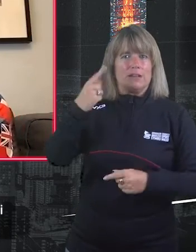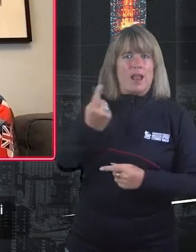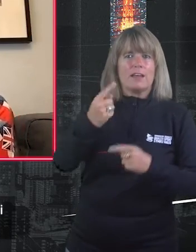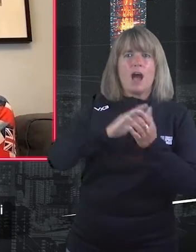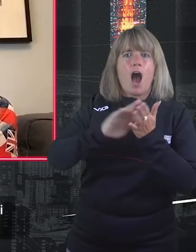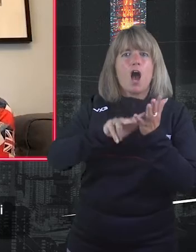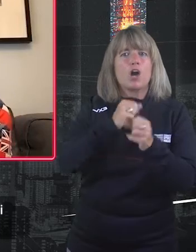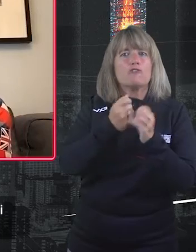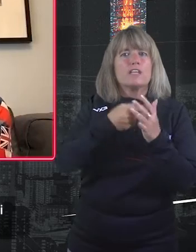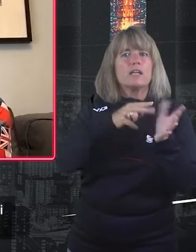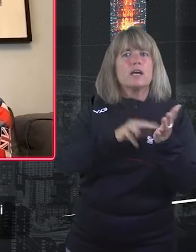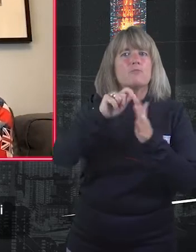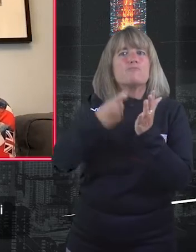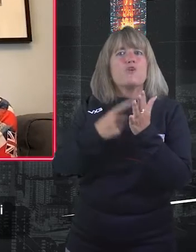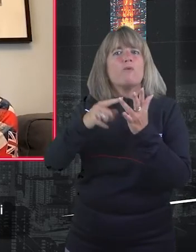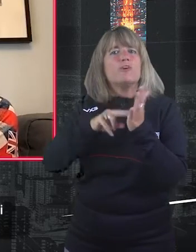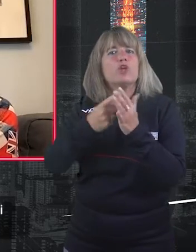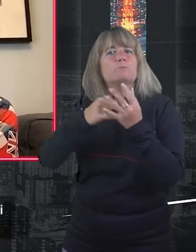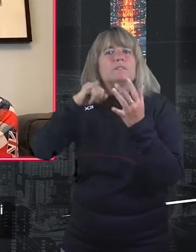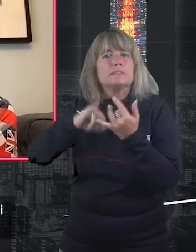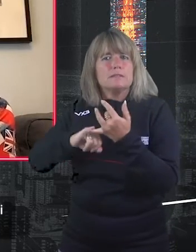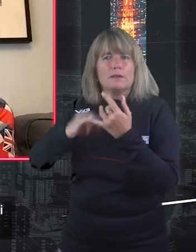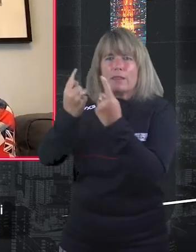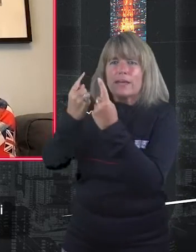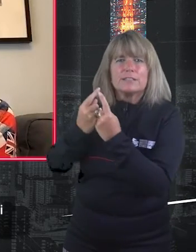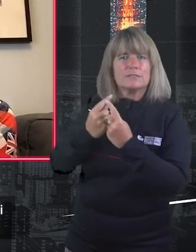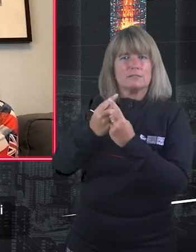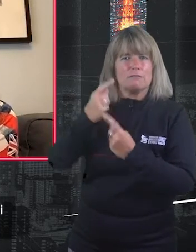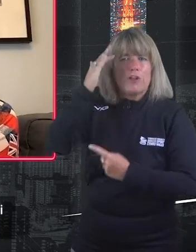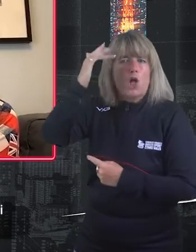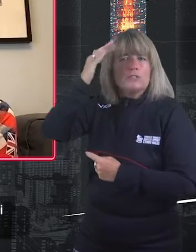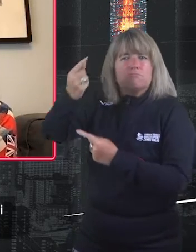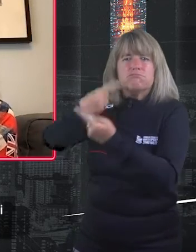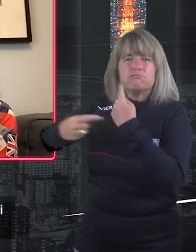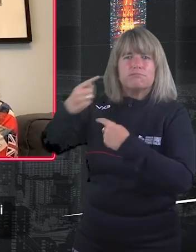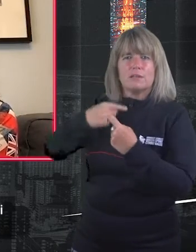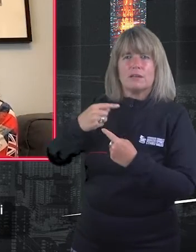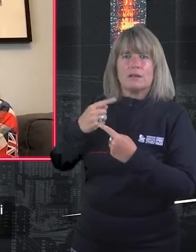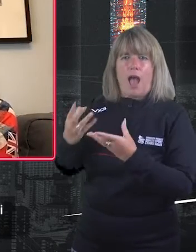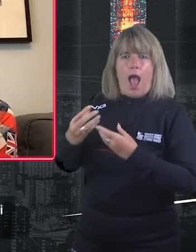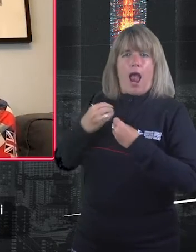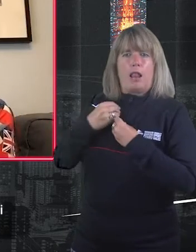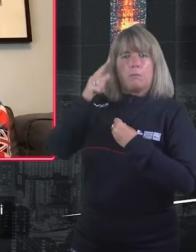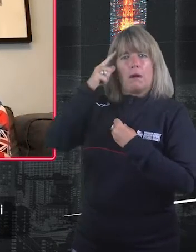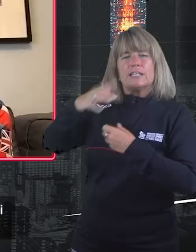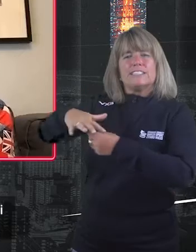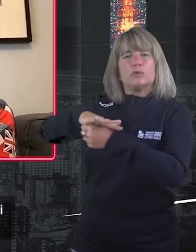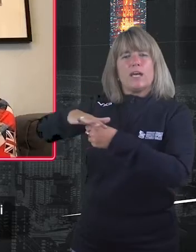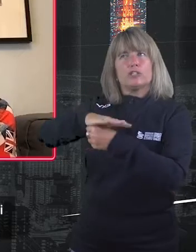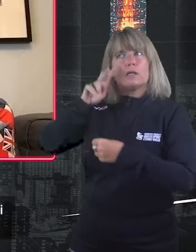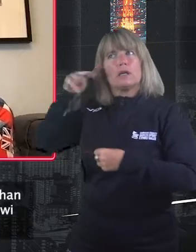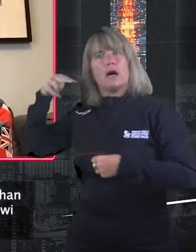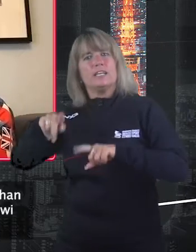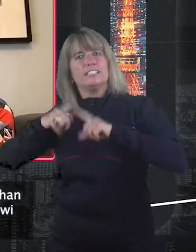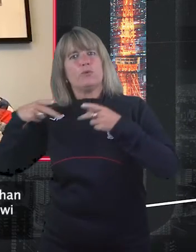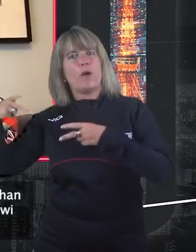these kind of like Hungarian proverbs and things like that, and things that actually you'd kind of go away and think about, you'd be like, actually, yeah, that really helps kind of see a